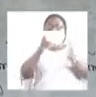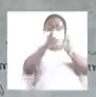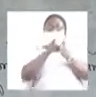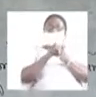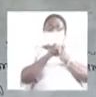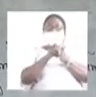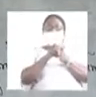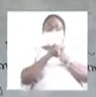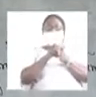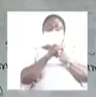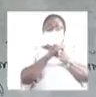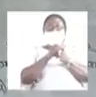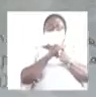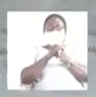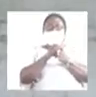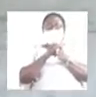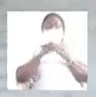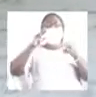types of demand schedule,